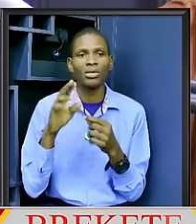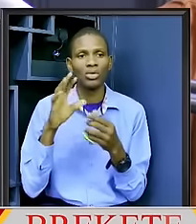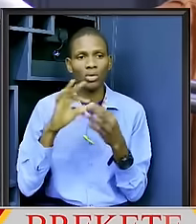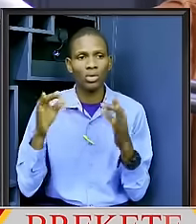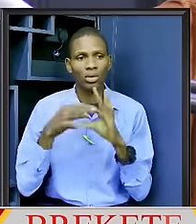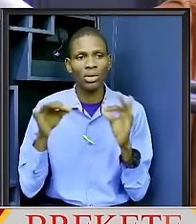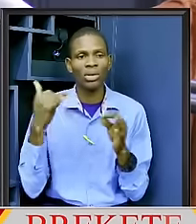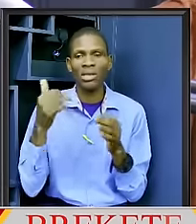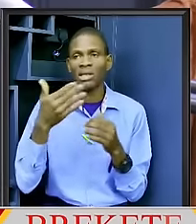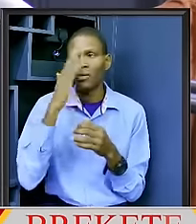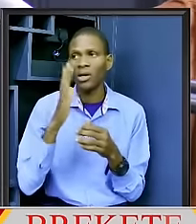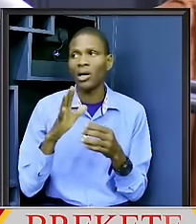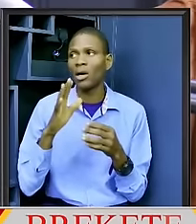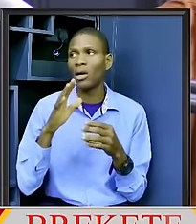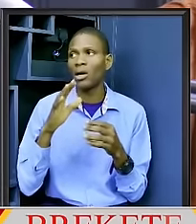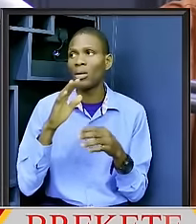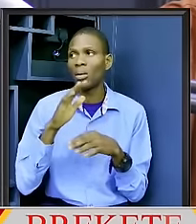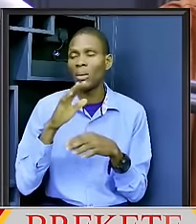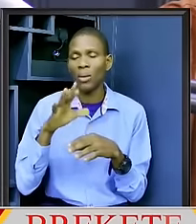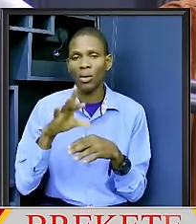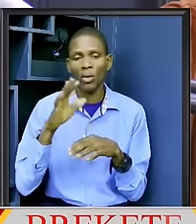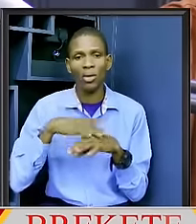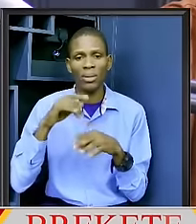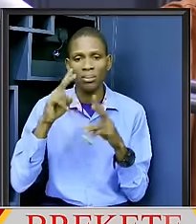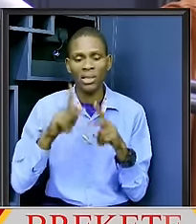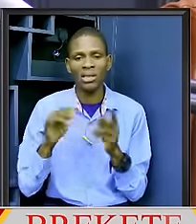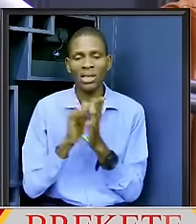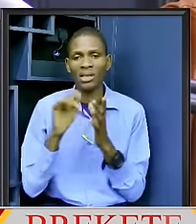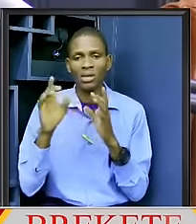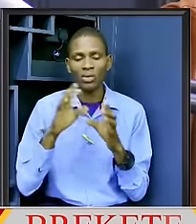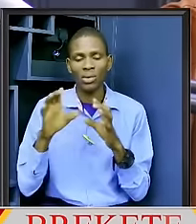They never picked the person where they do the verification. No.